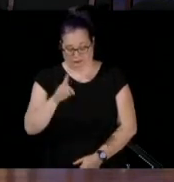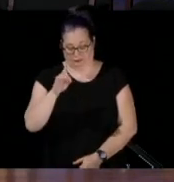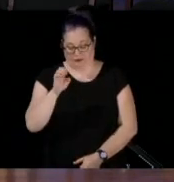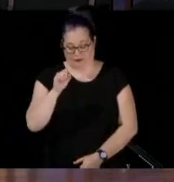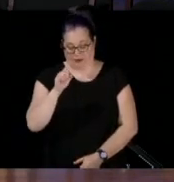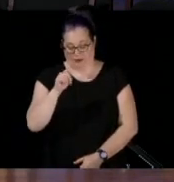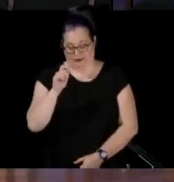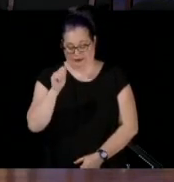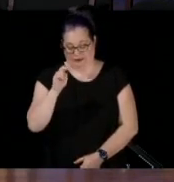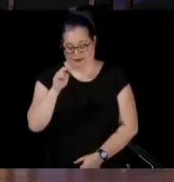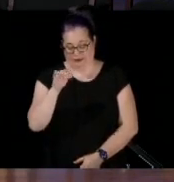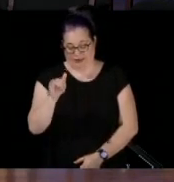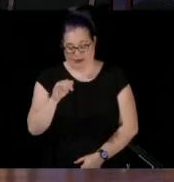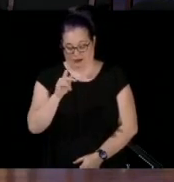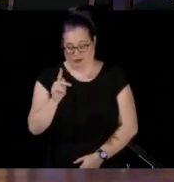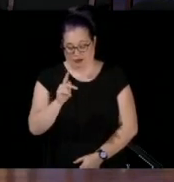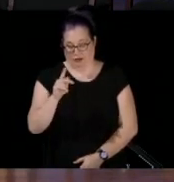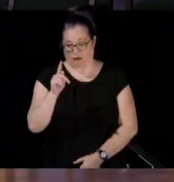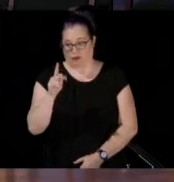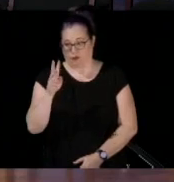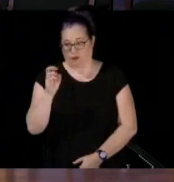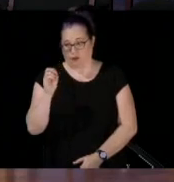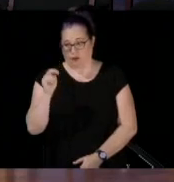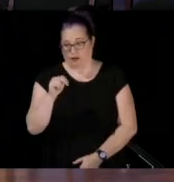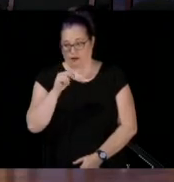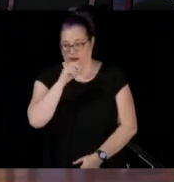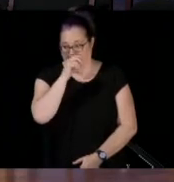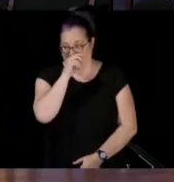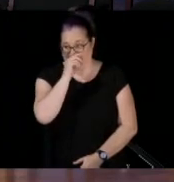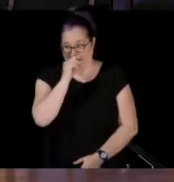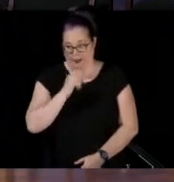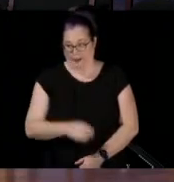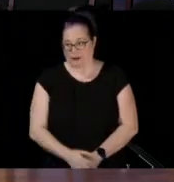Destiny Kayung Kwan.